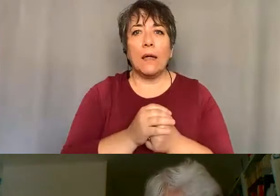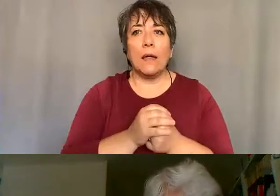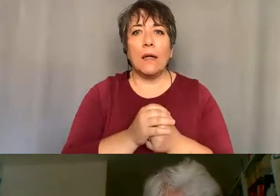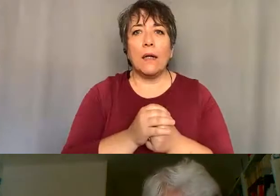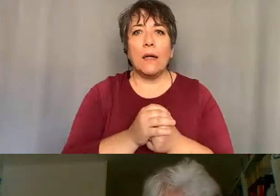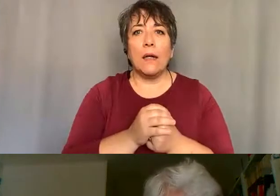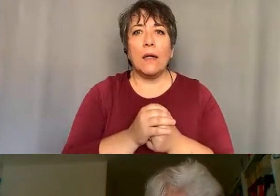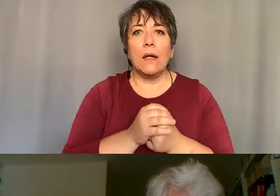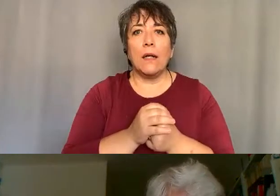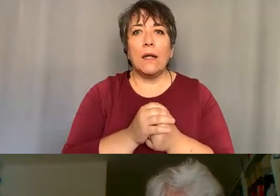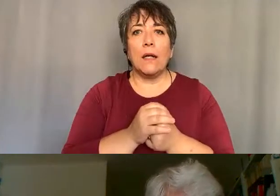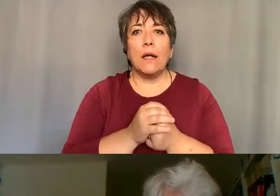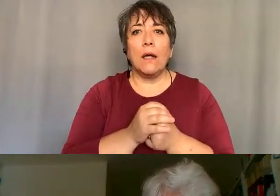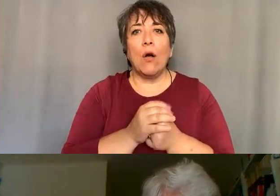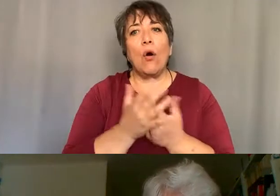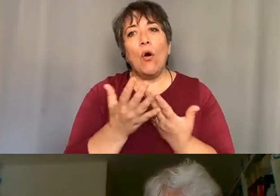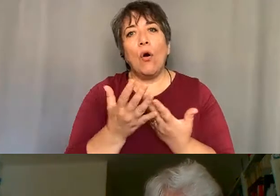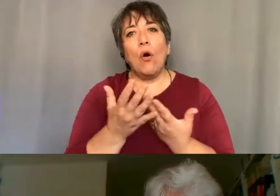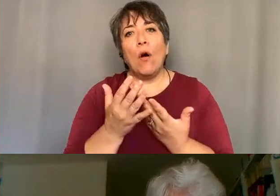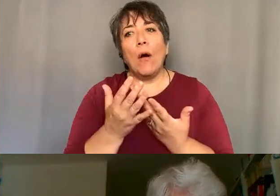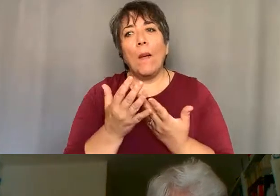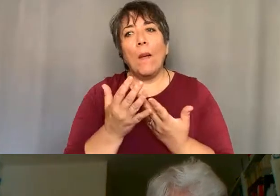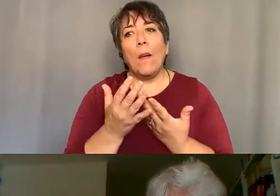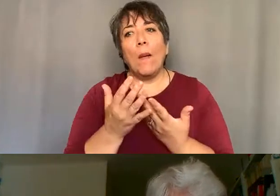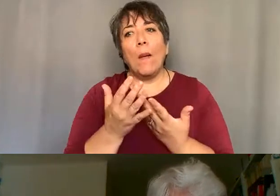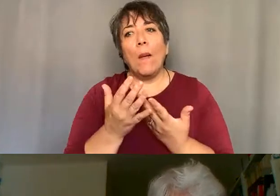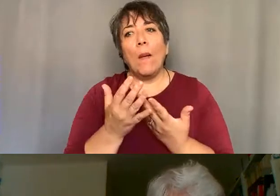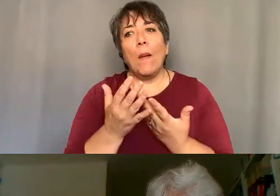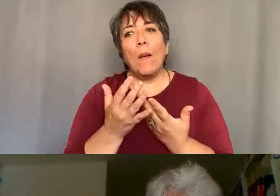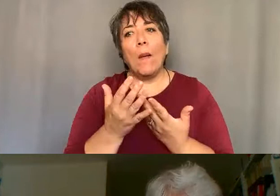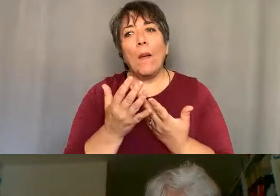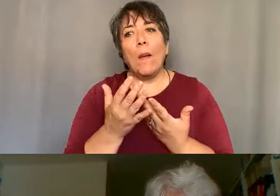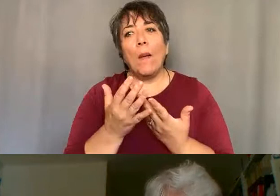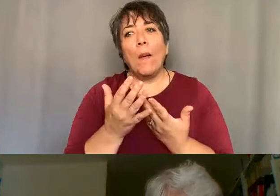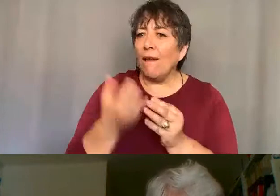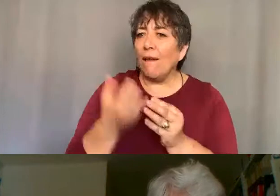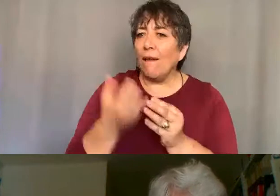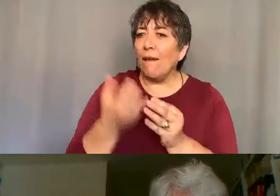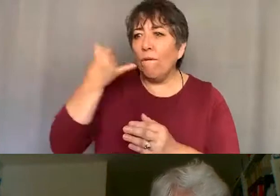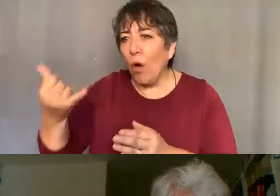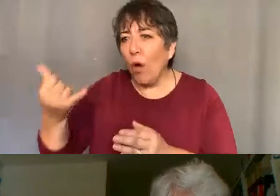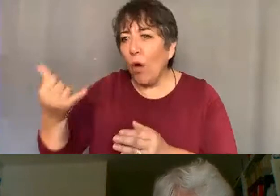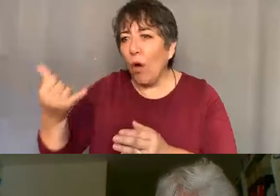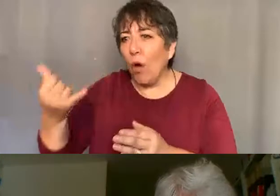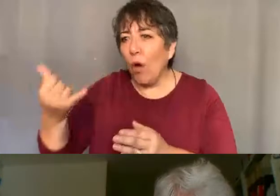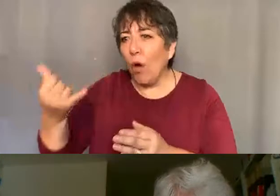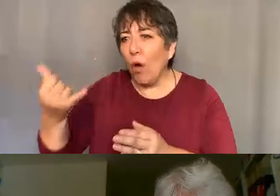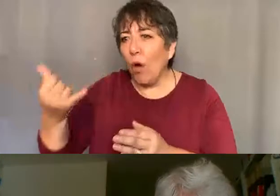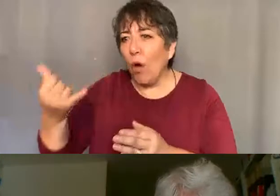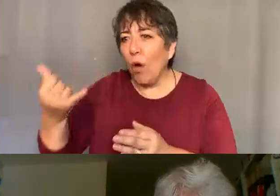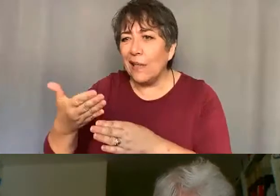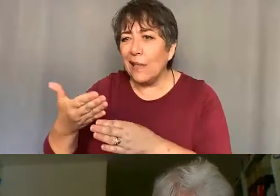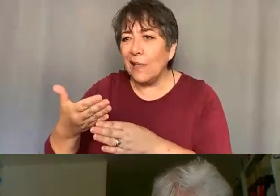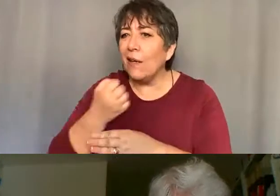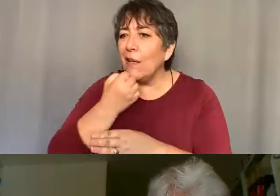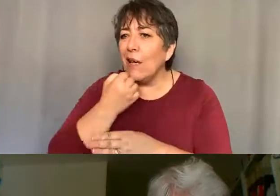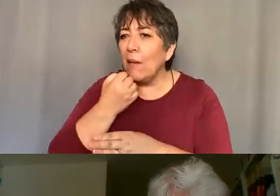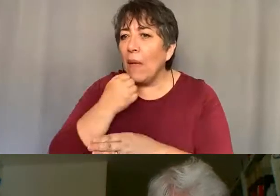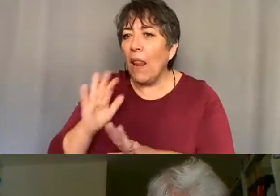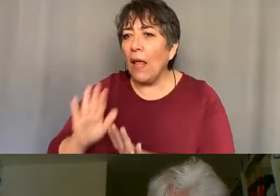may not have a mobile phone. Mark, are you happy to take that one? Yeah, absolutely. And thank you for the question. And it's a